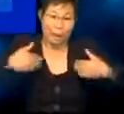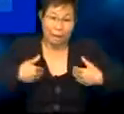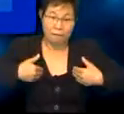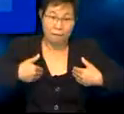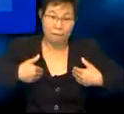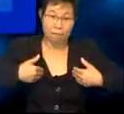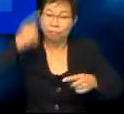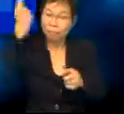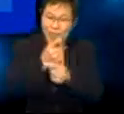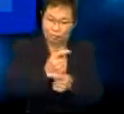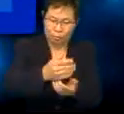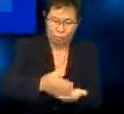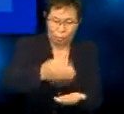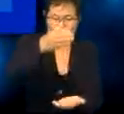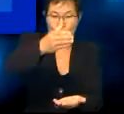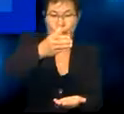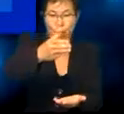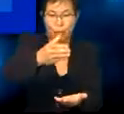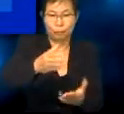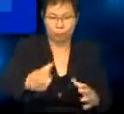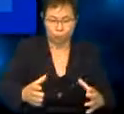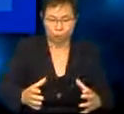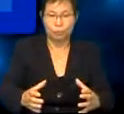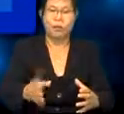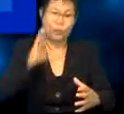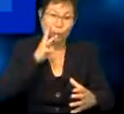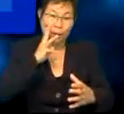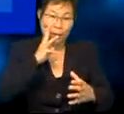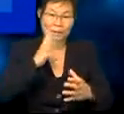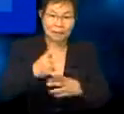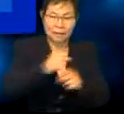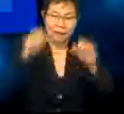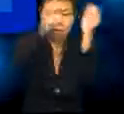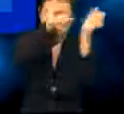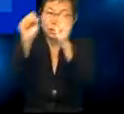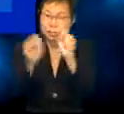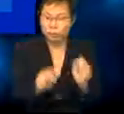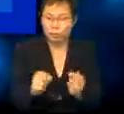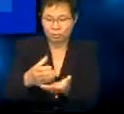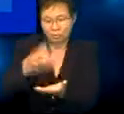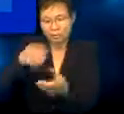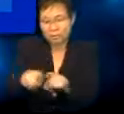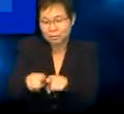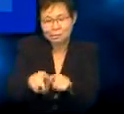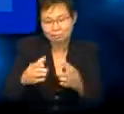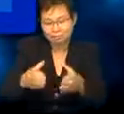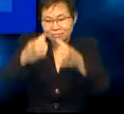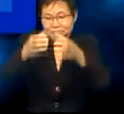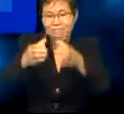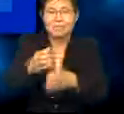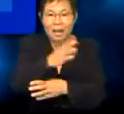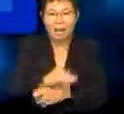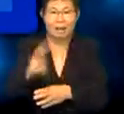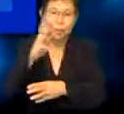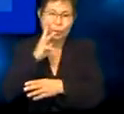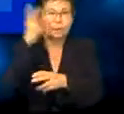Liquids have definite volume. Liquids take the shape of their container,